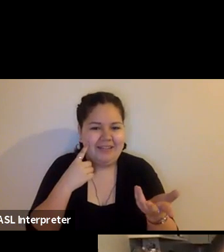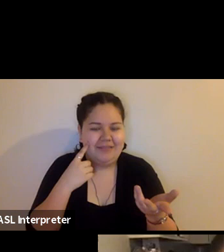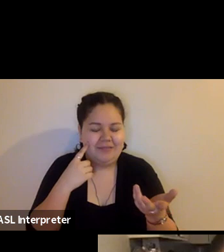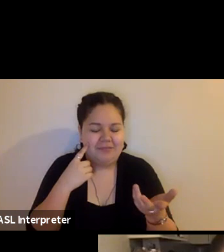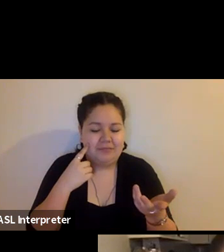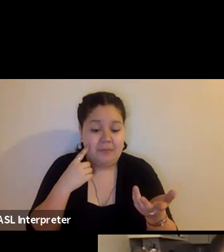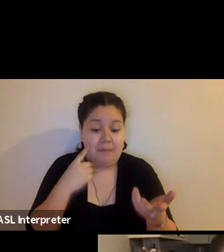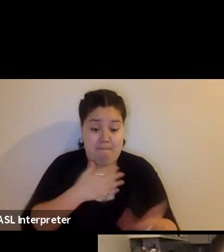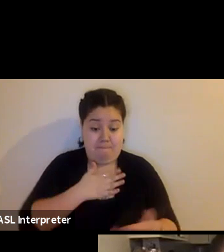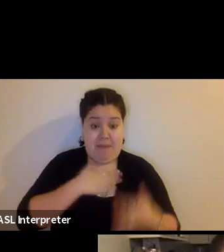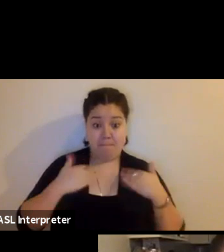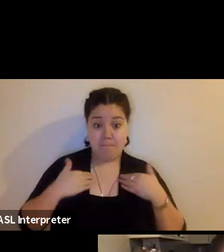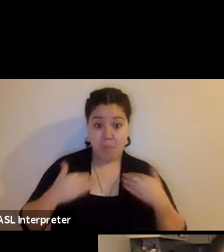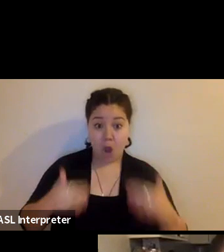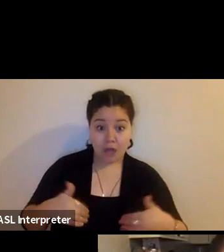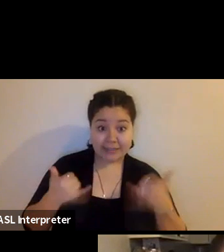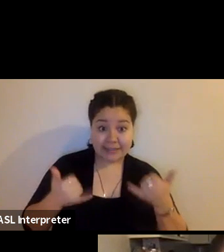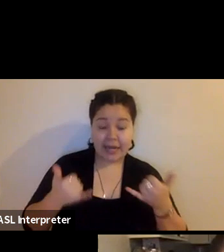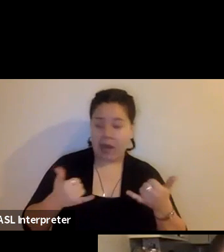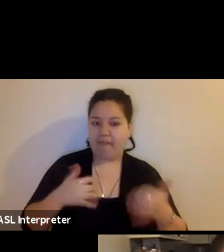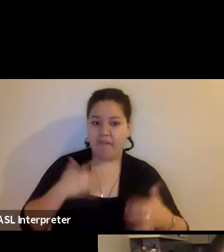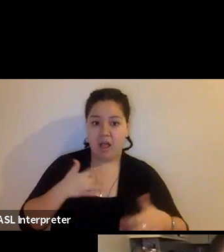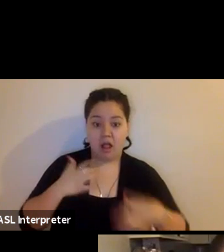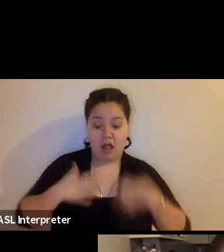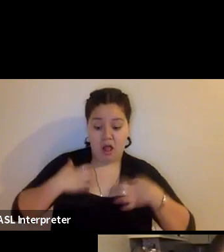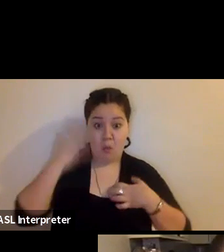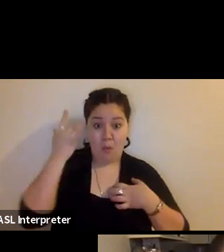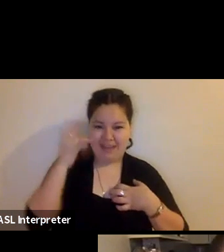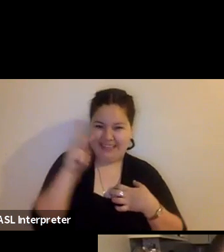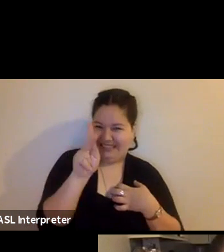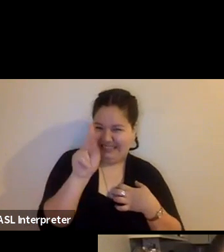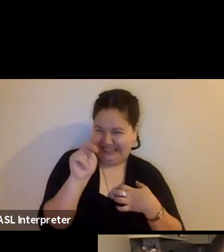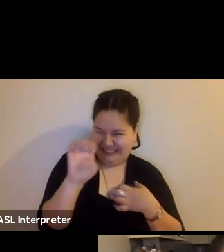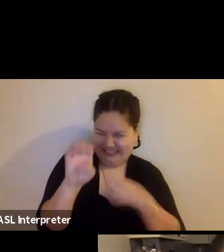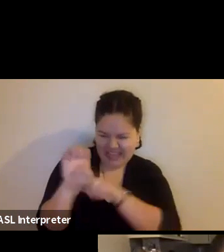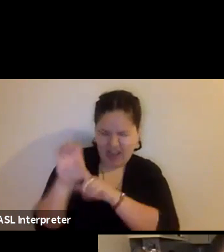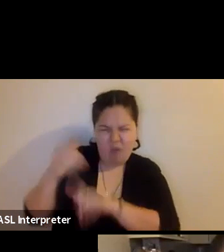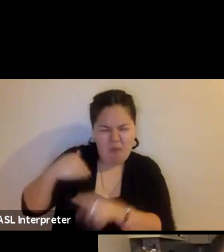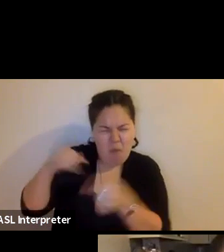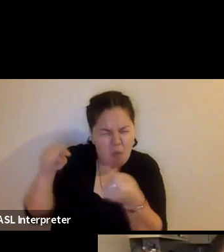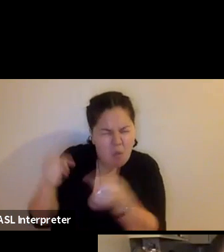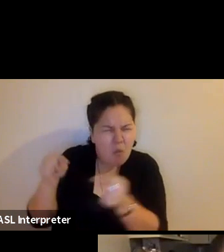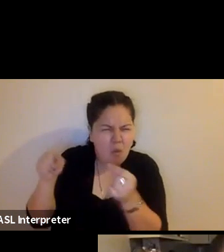about my body right now is my knee. I have this sharp knee pain that's telling me to